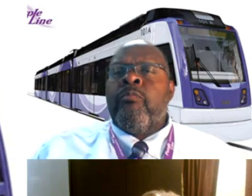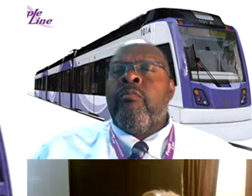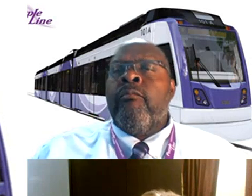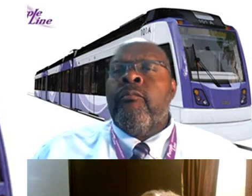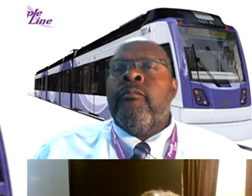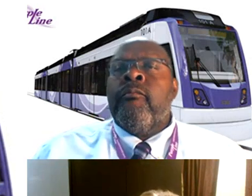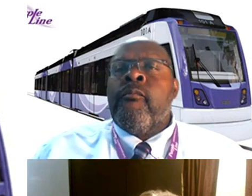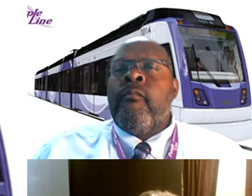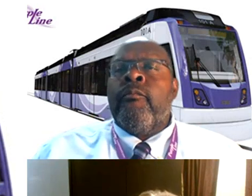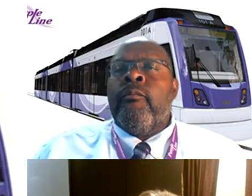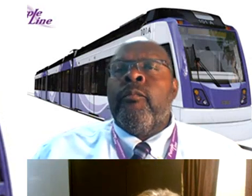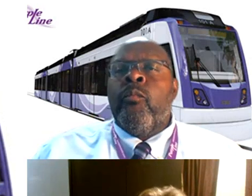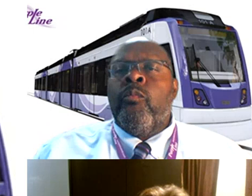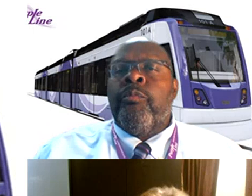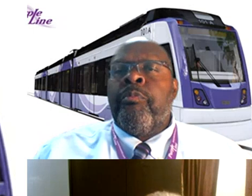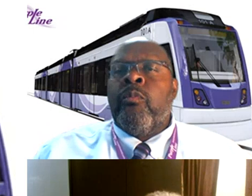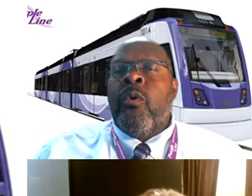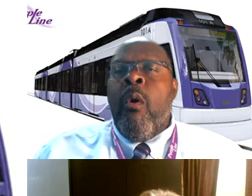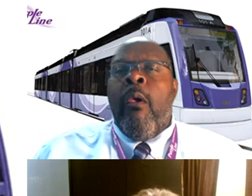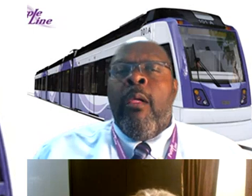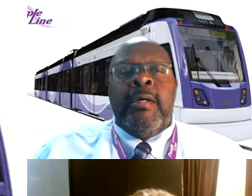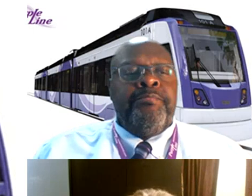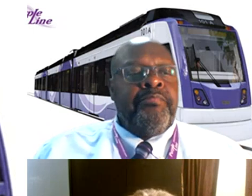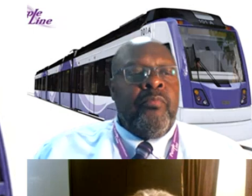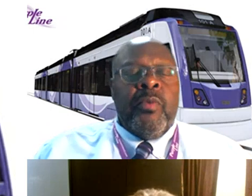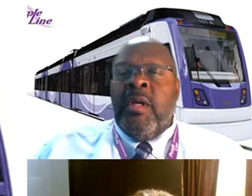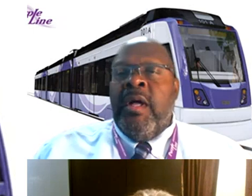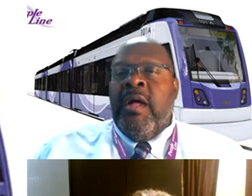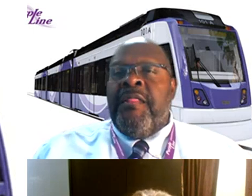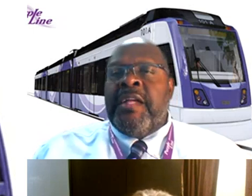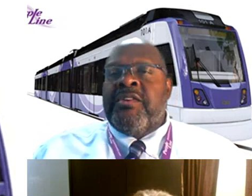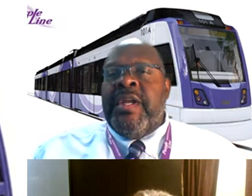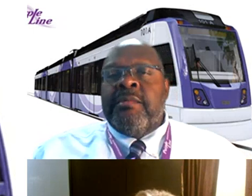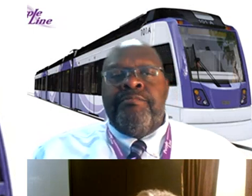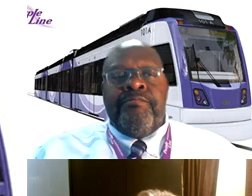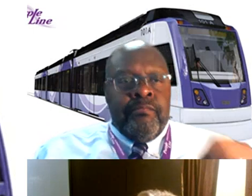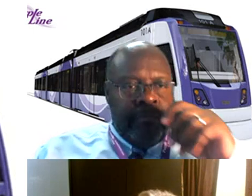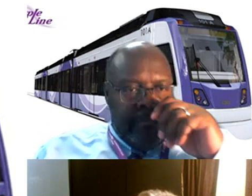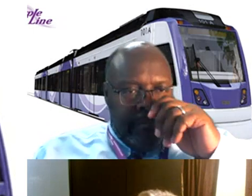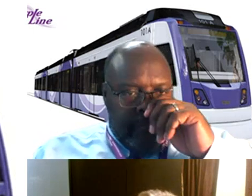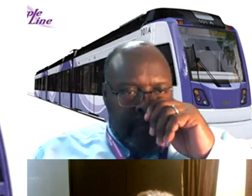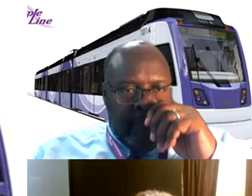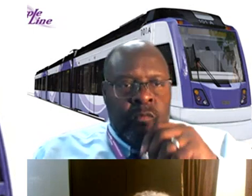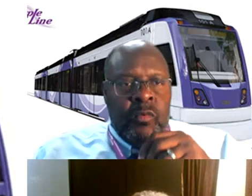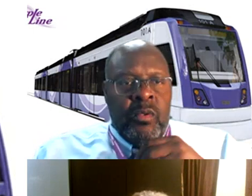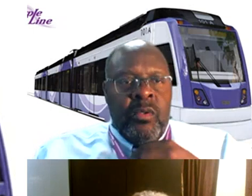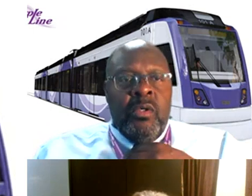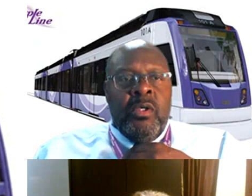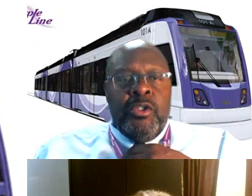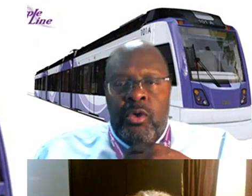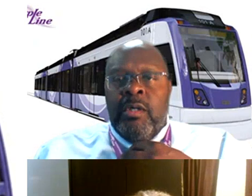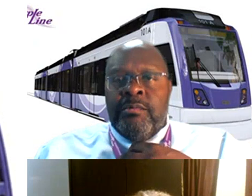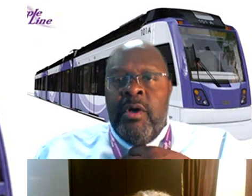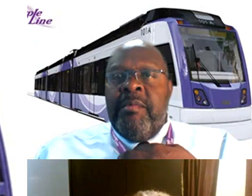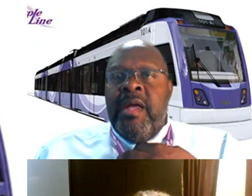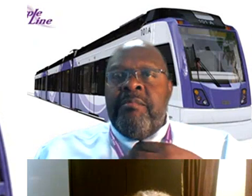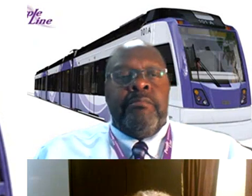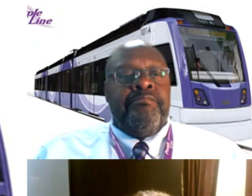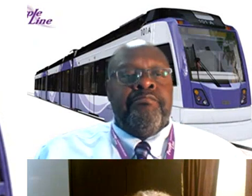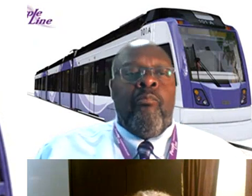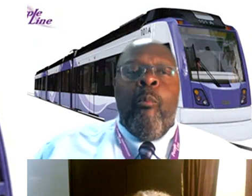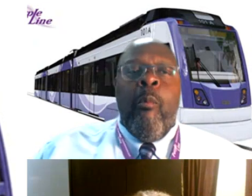to work with our partners. Thank you. Yeah, absolutely. Thanks, Gary, should we go back to some written questions first? Sure.